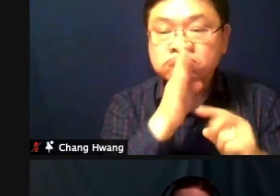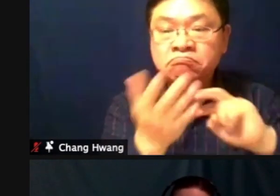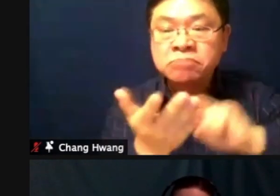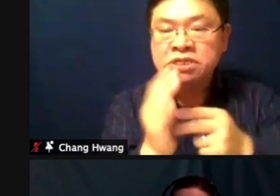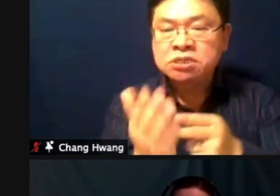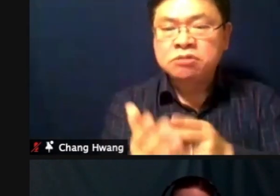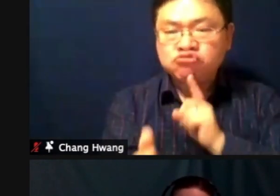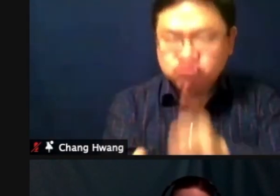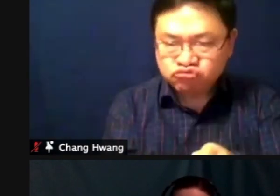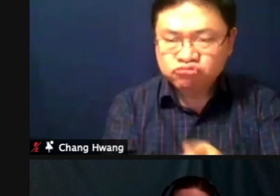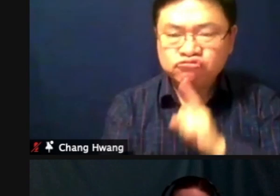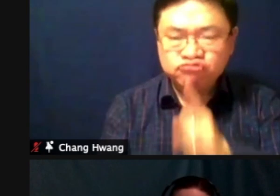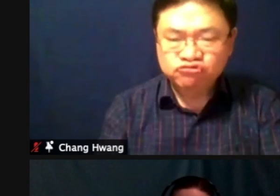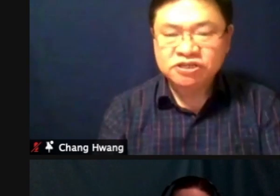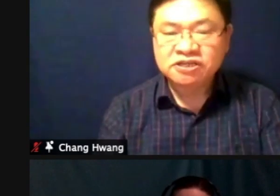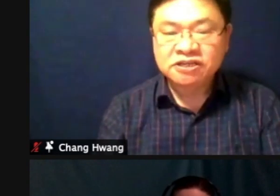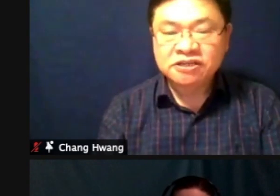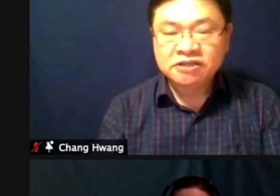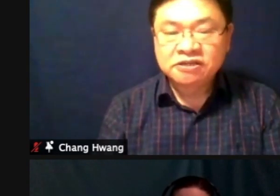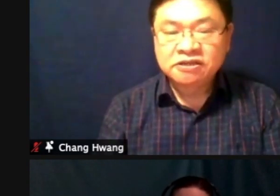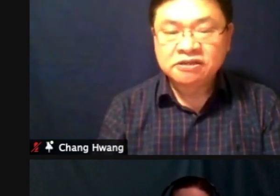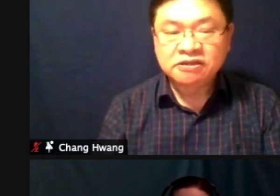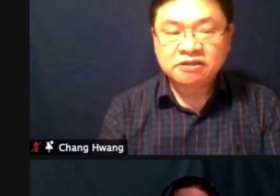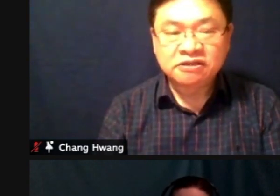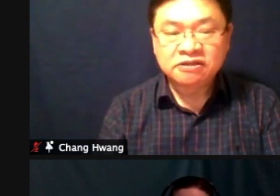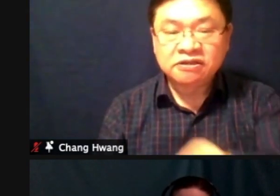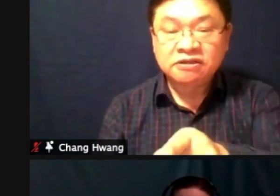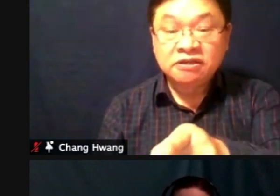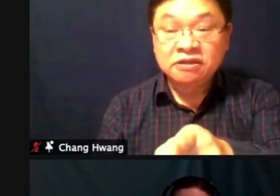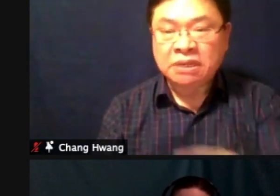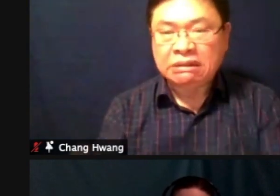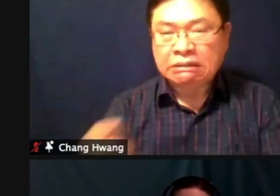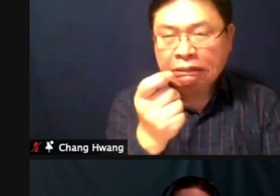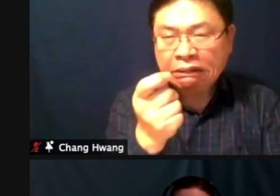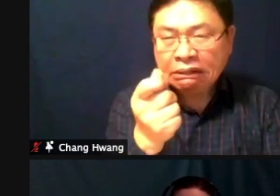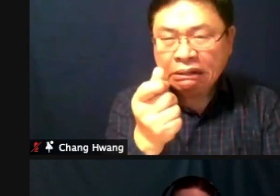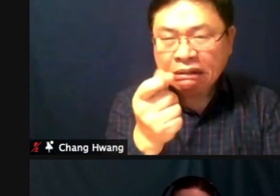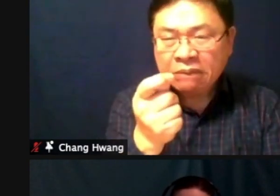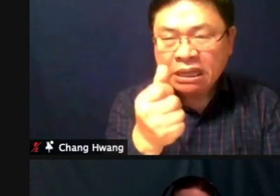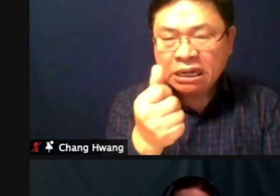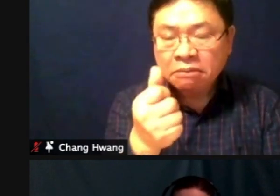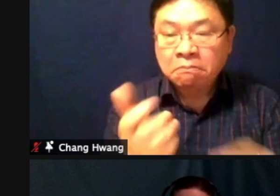true, or really. And you can see that's located there, small.